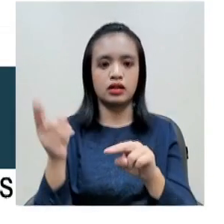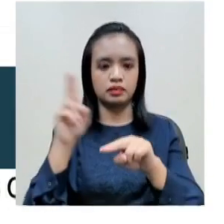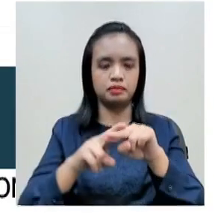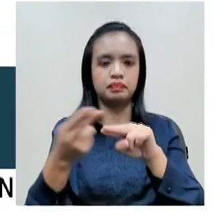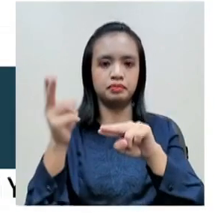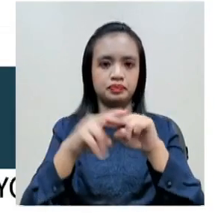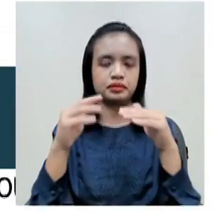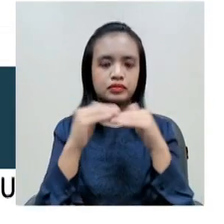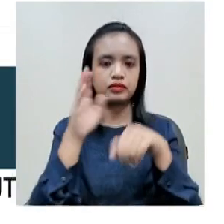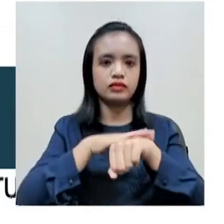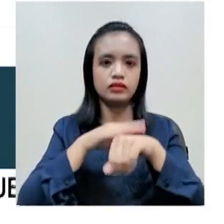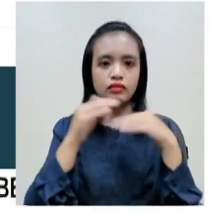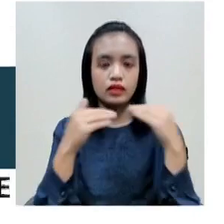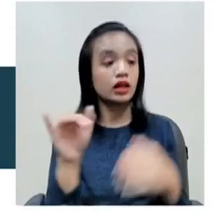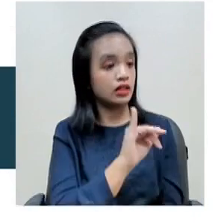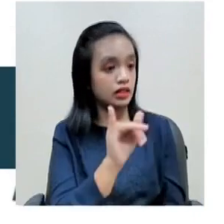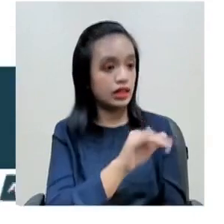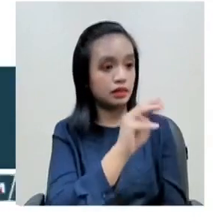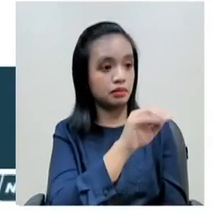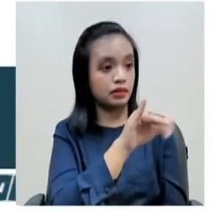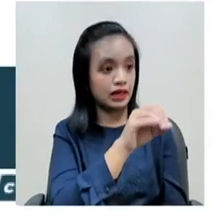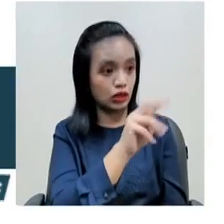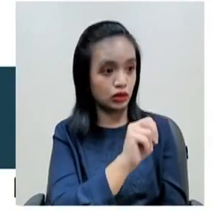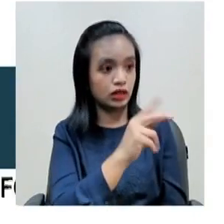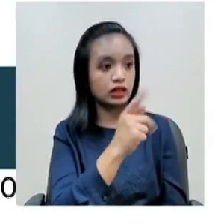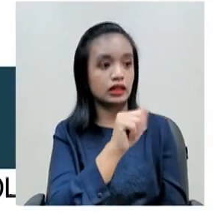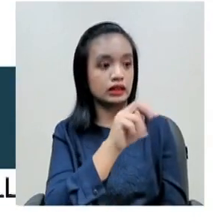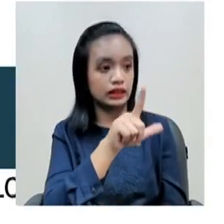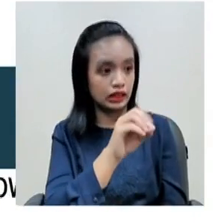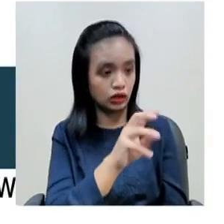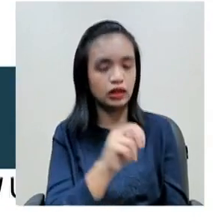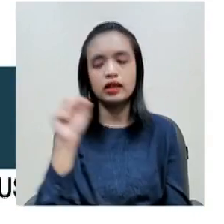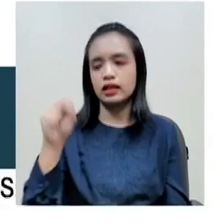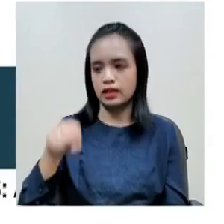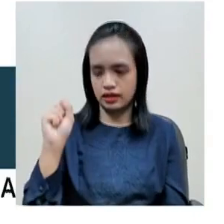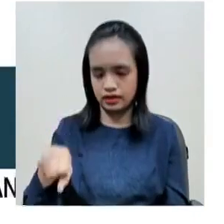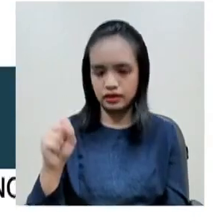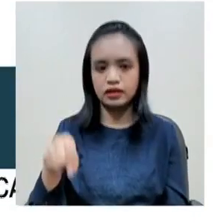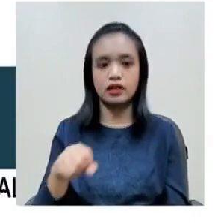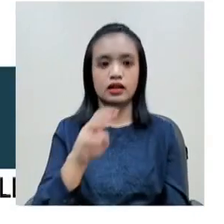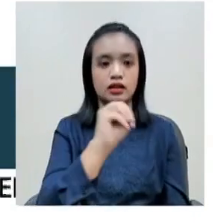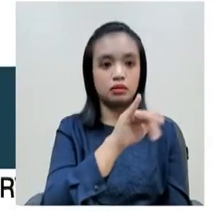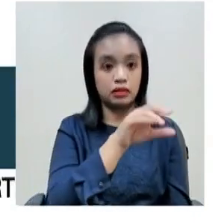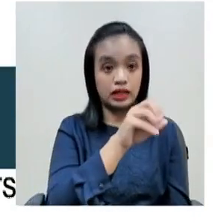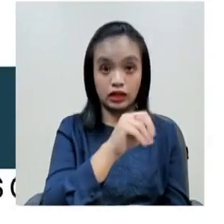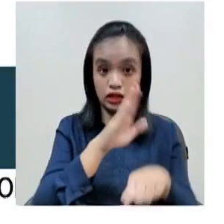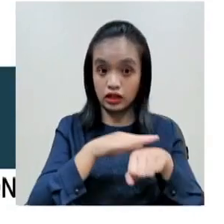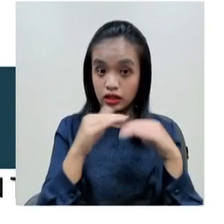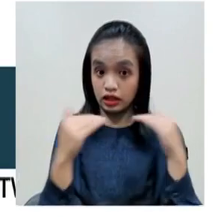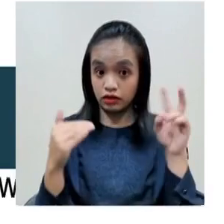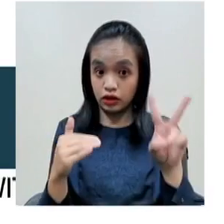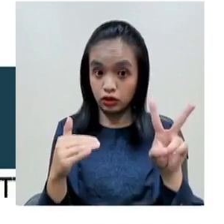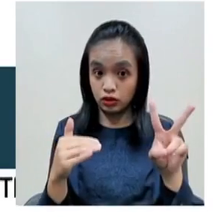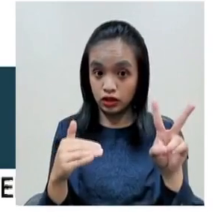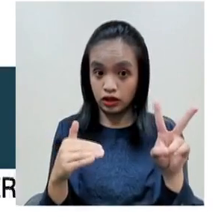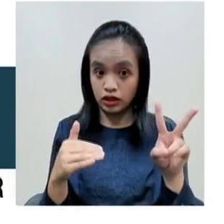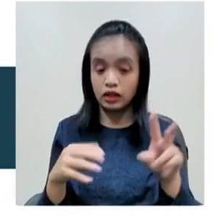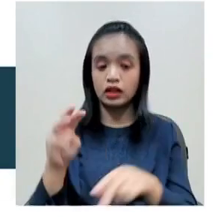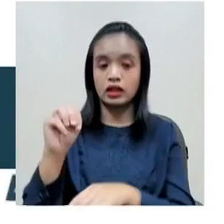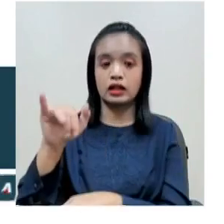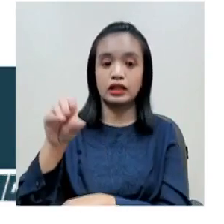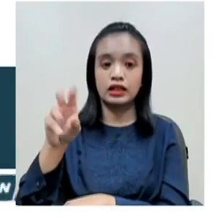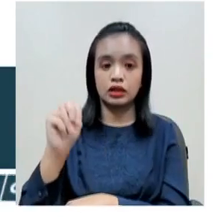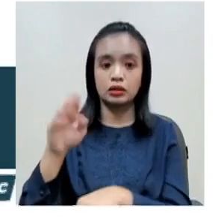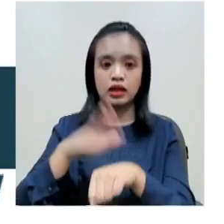So it's the same for Mayon and Canlaon. They stay at alert levels. Mayon is alert level 2 or 1? Mayon is at alert level